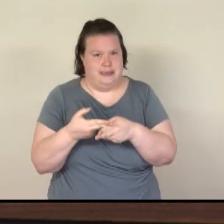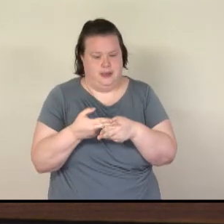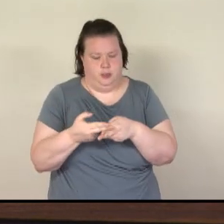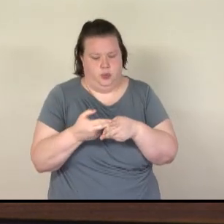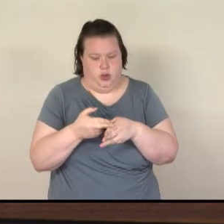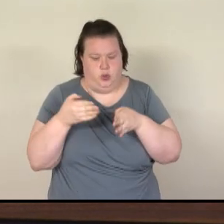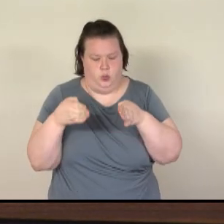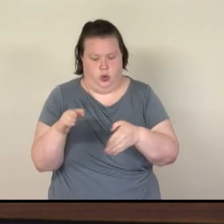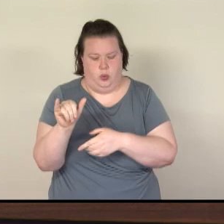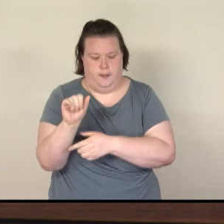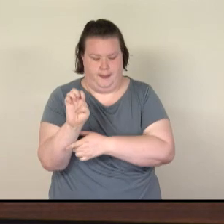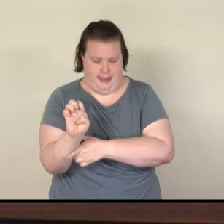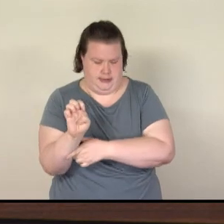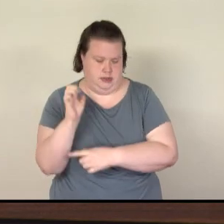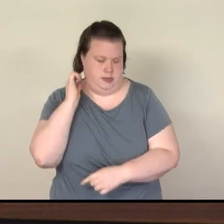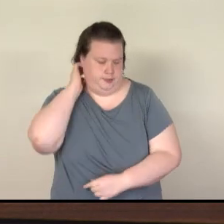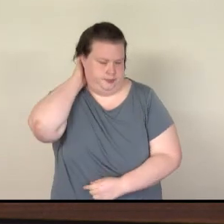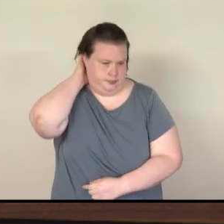base.